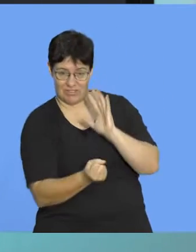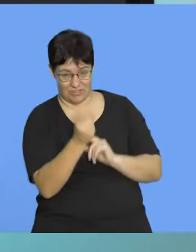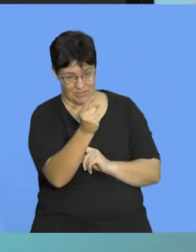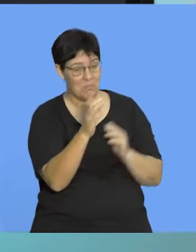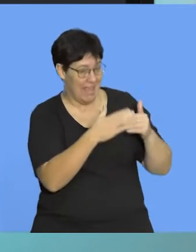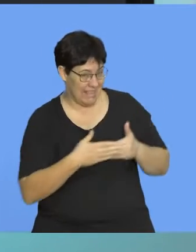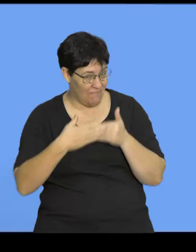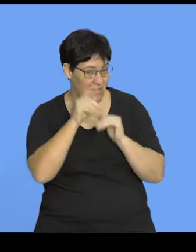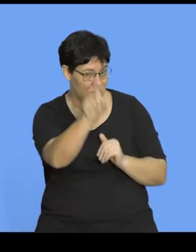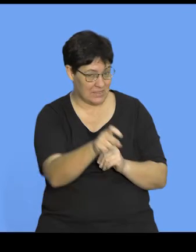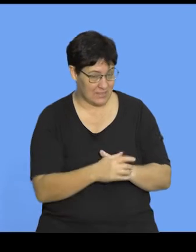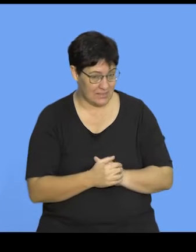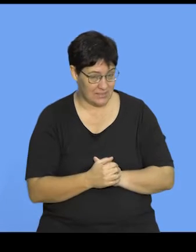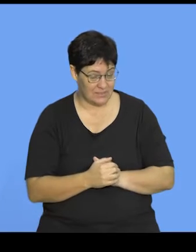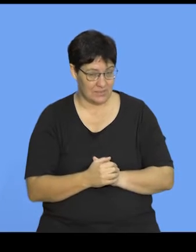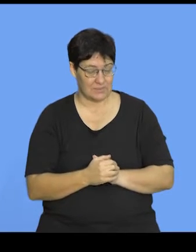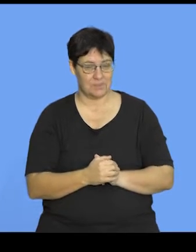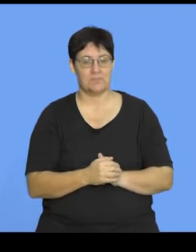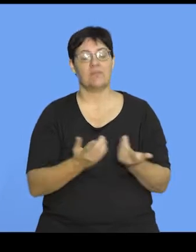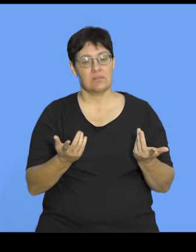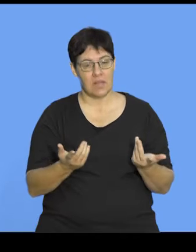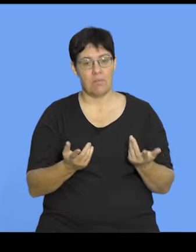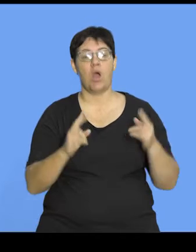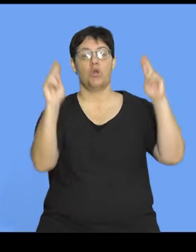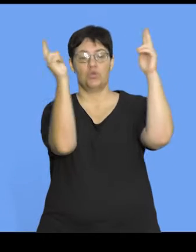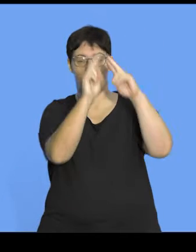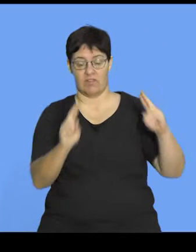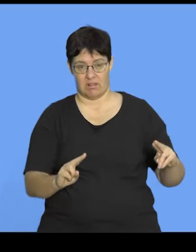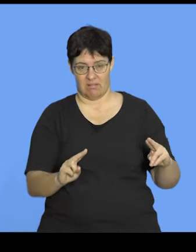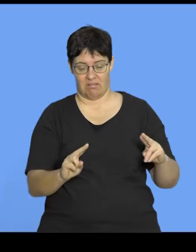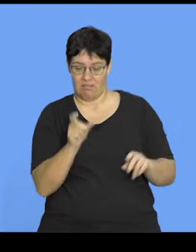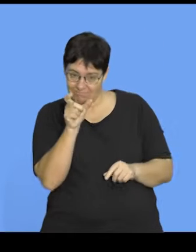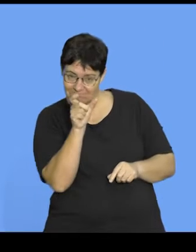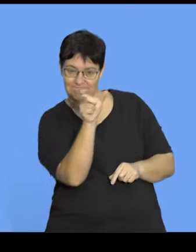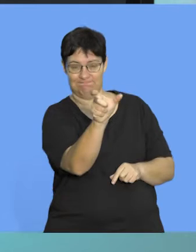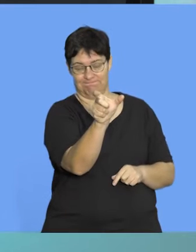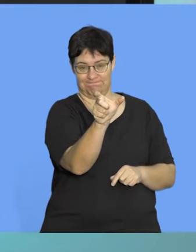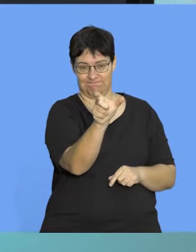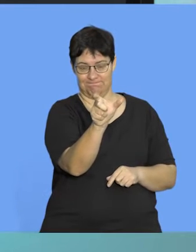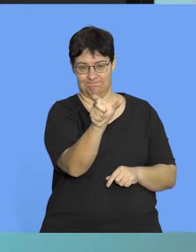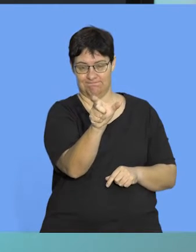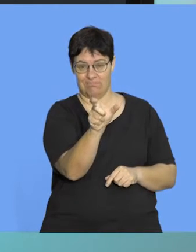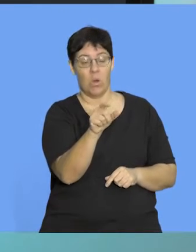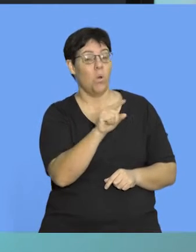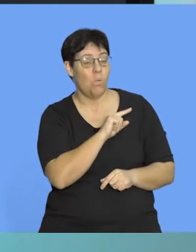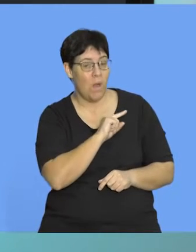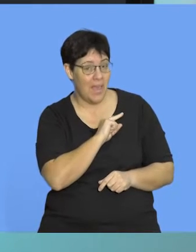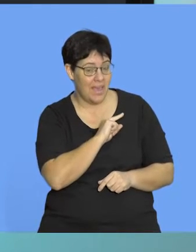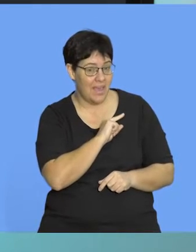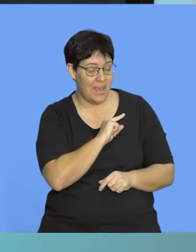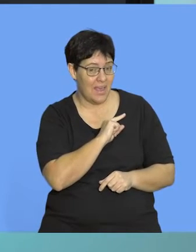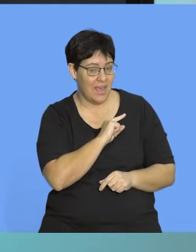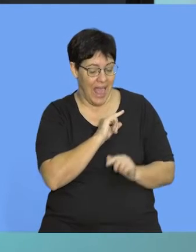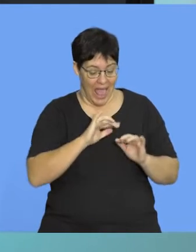to be careful. We also use the word universal in the title because at our